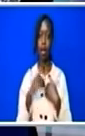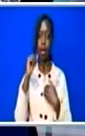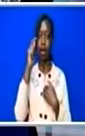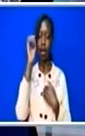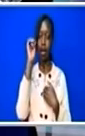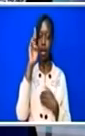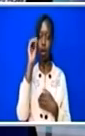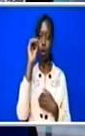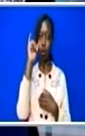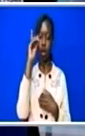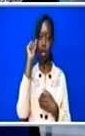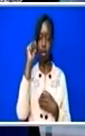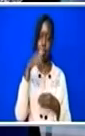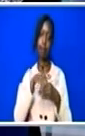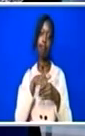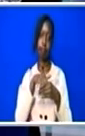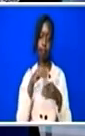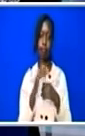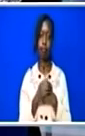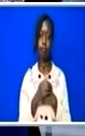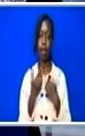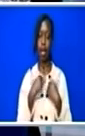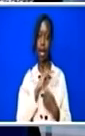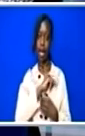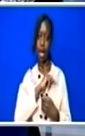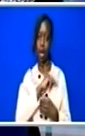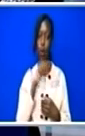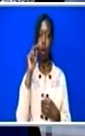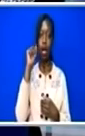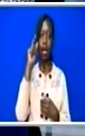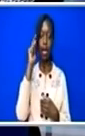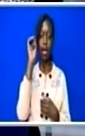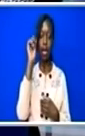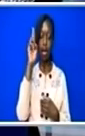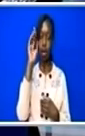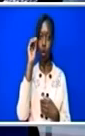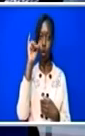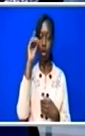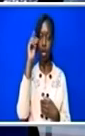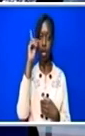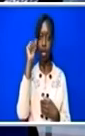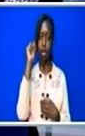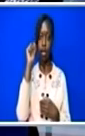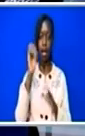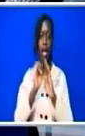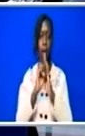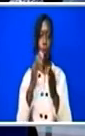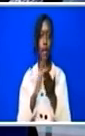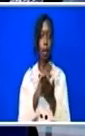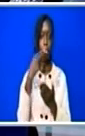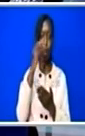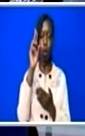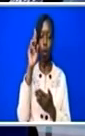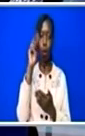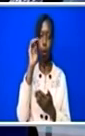in it. Yes, we have steroids, natural steroids. Natural steroids. For example, some hormones are in form